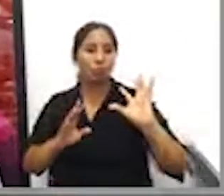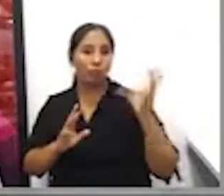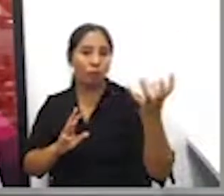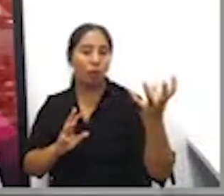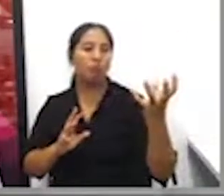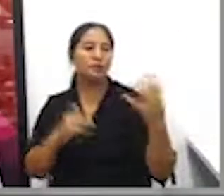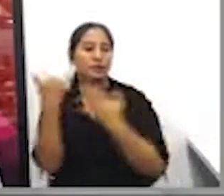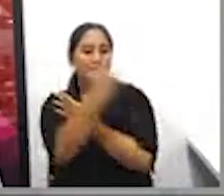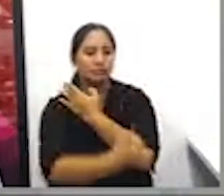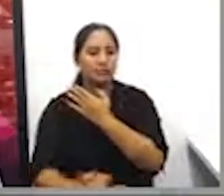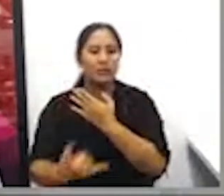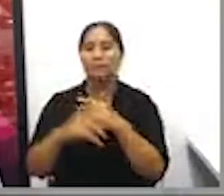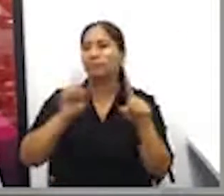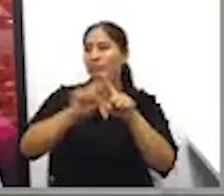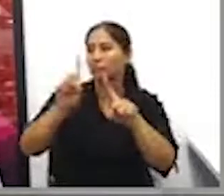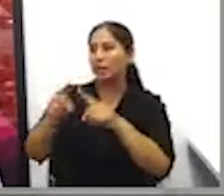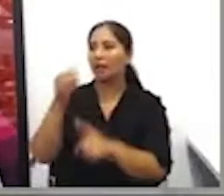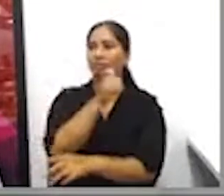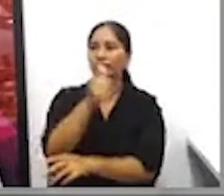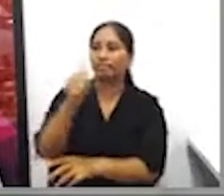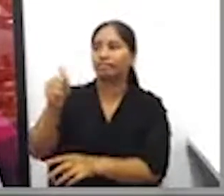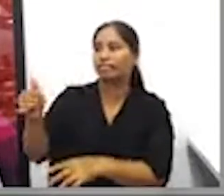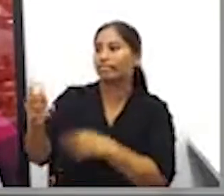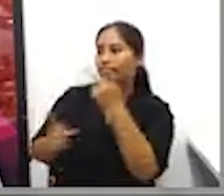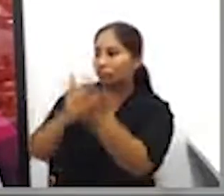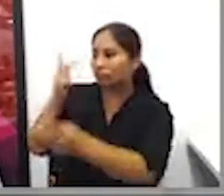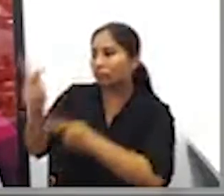to create a job and an income for yourself.